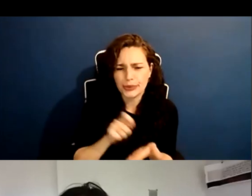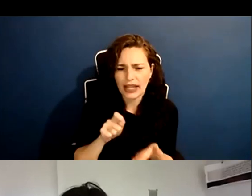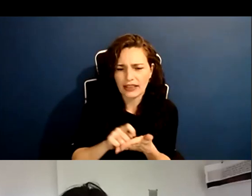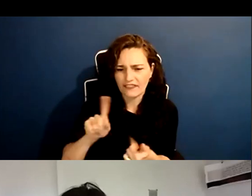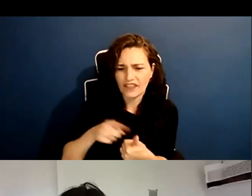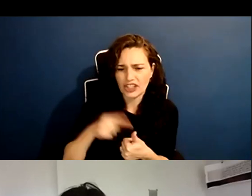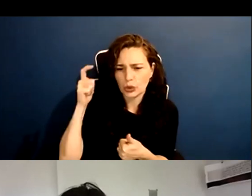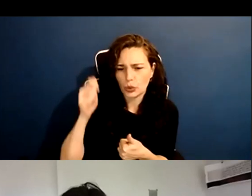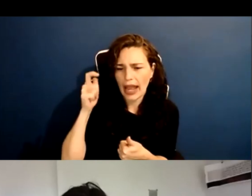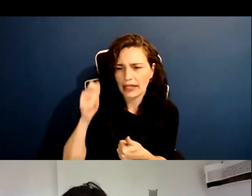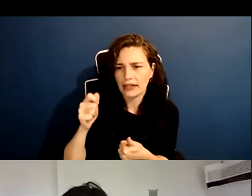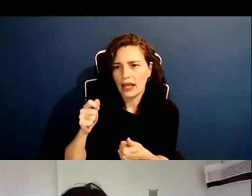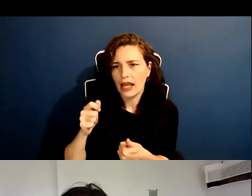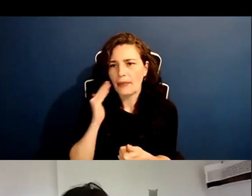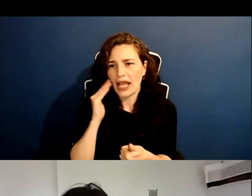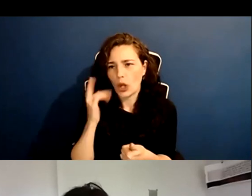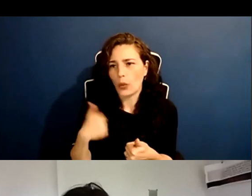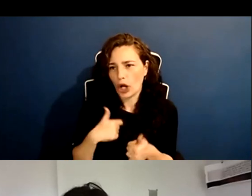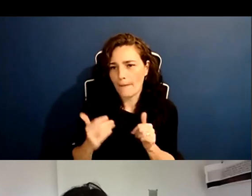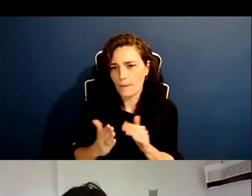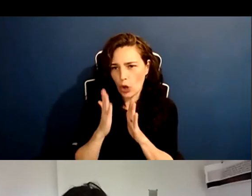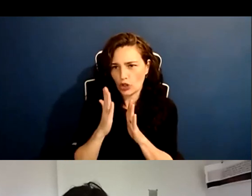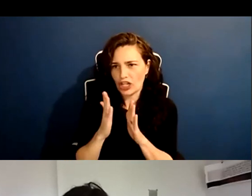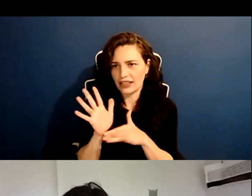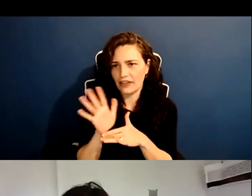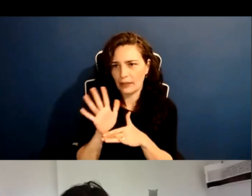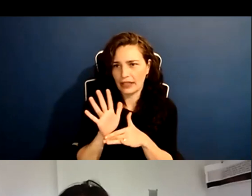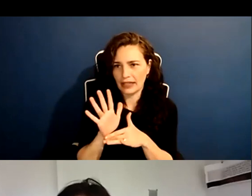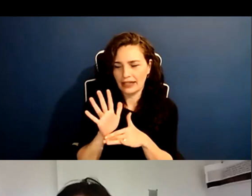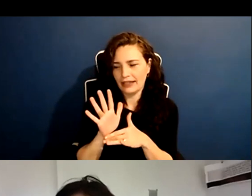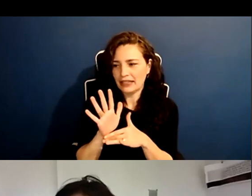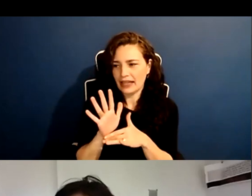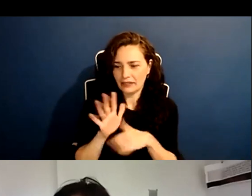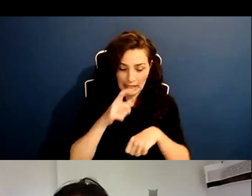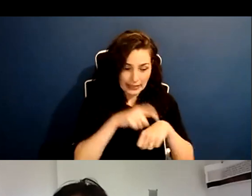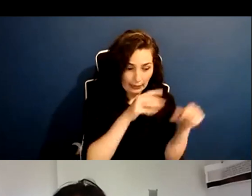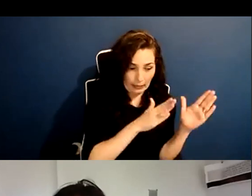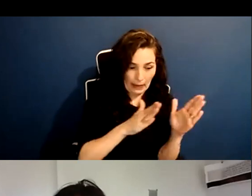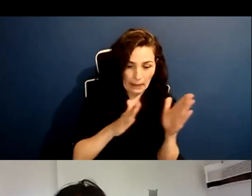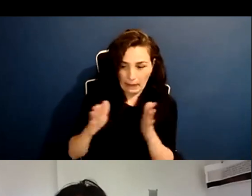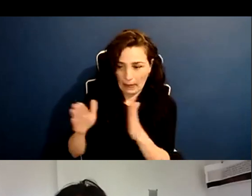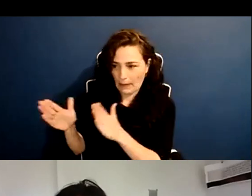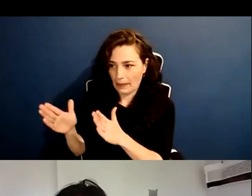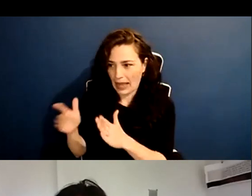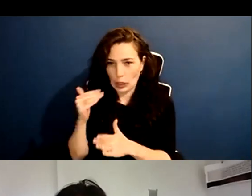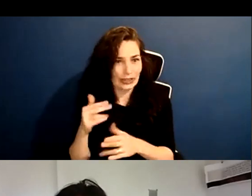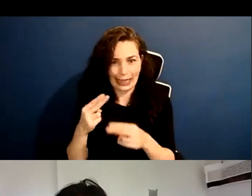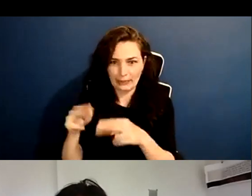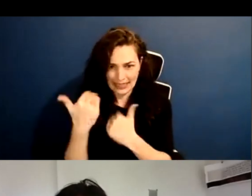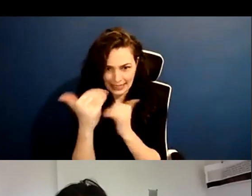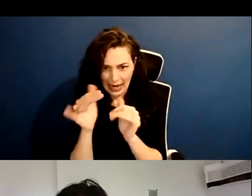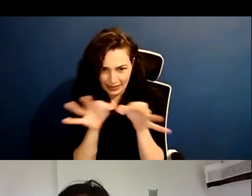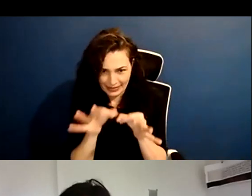of approaching this film chronologically, even though we have a small amount of time. You've given us kind of that huge research